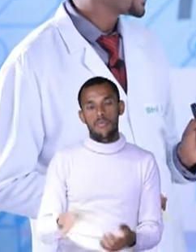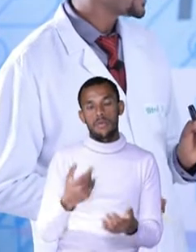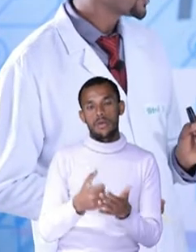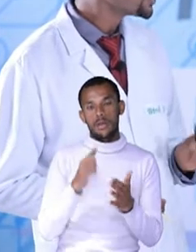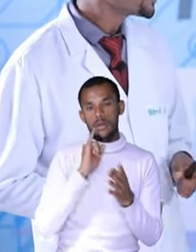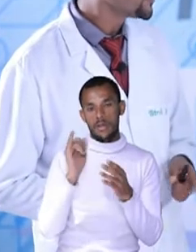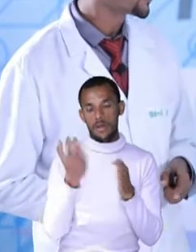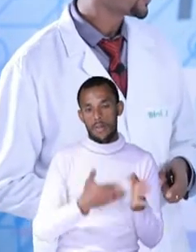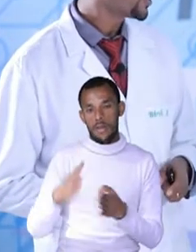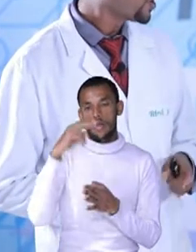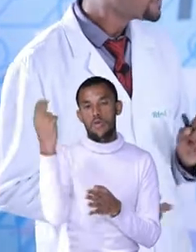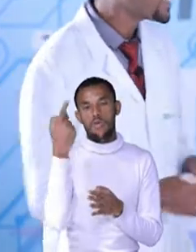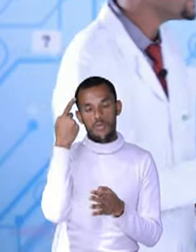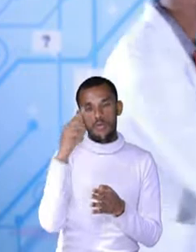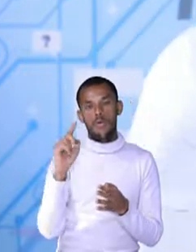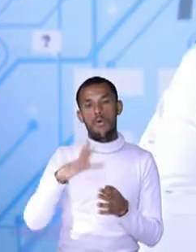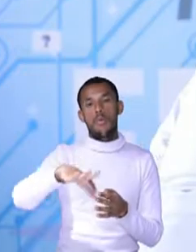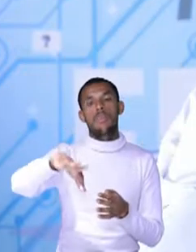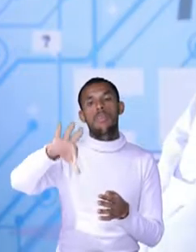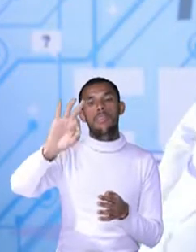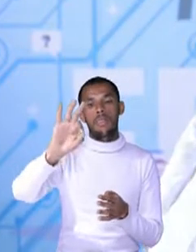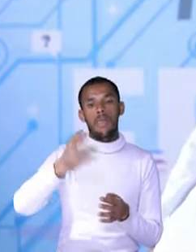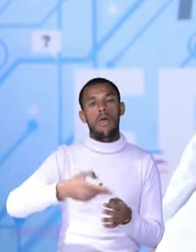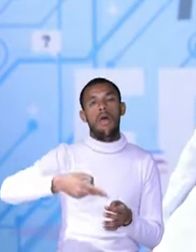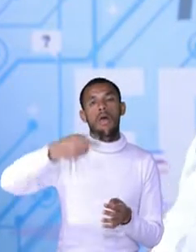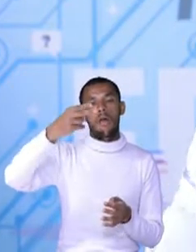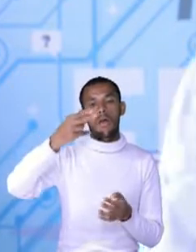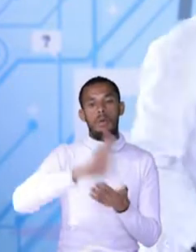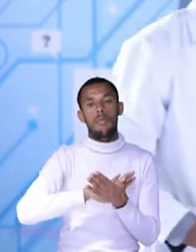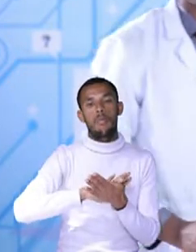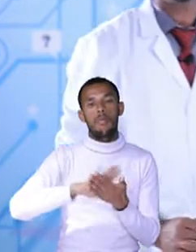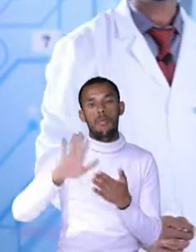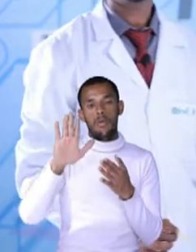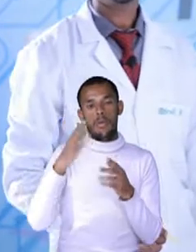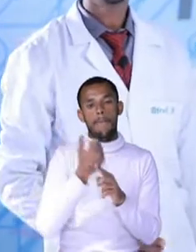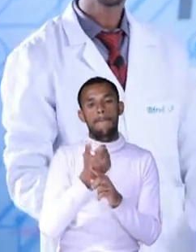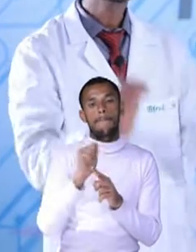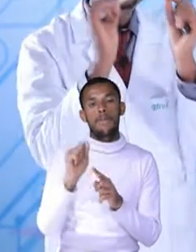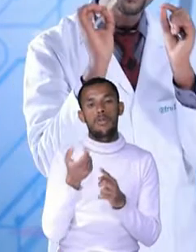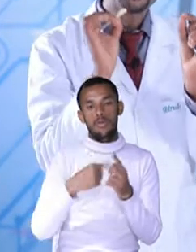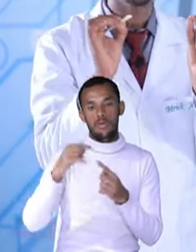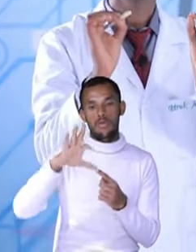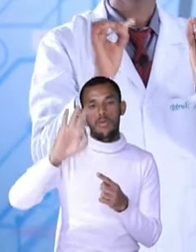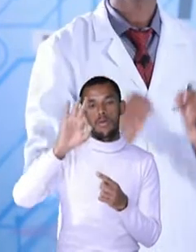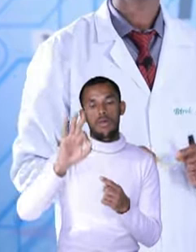a method used for obtaining highly purified metals. To